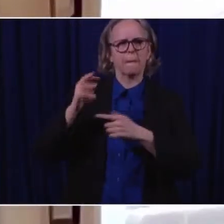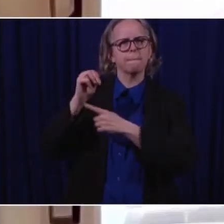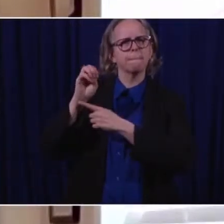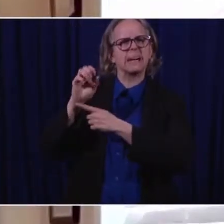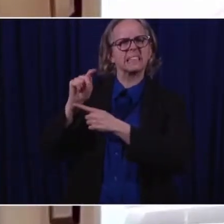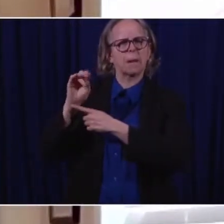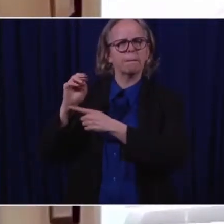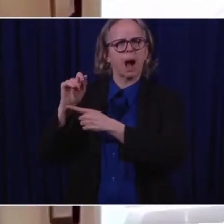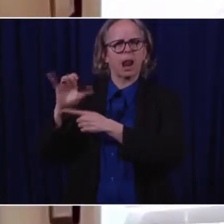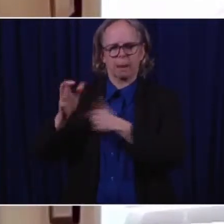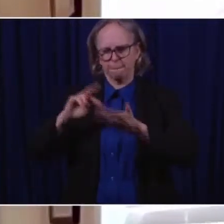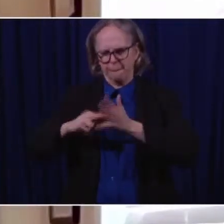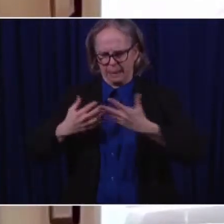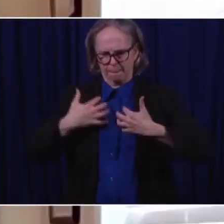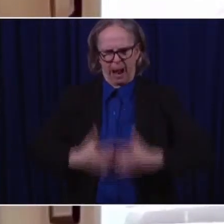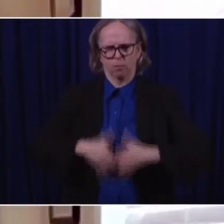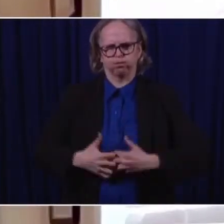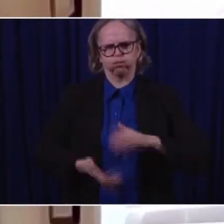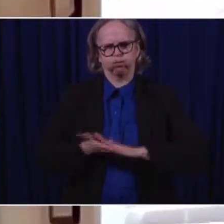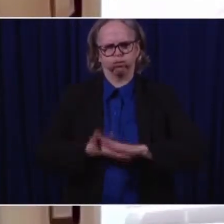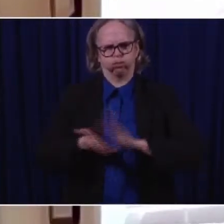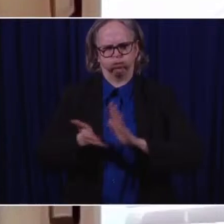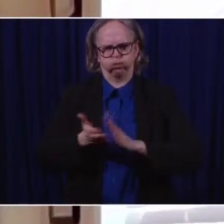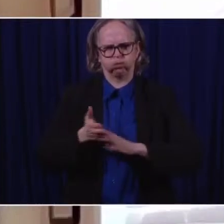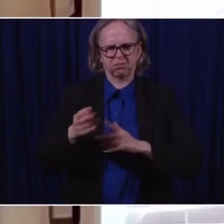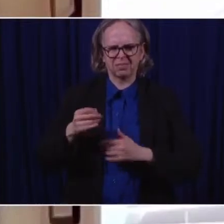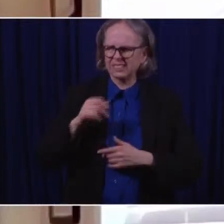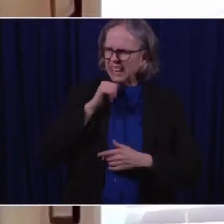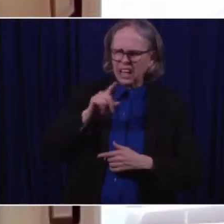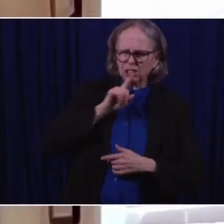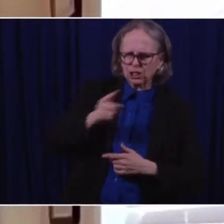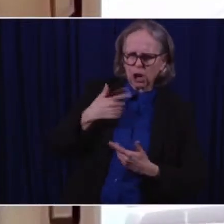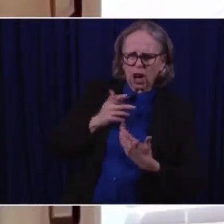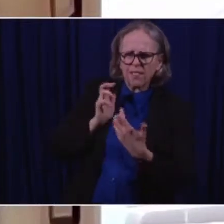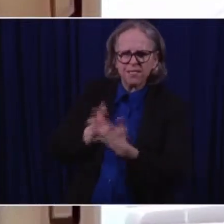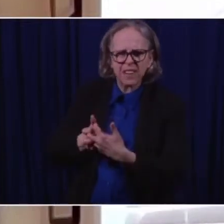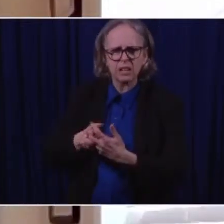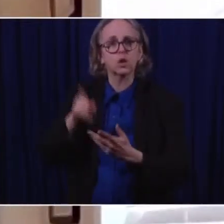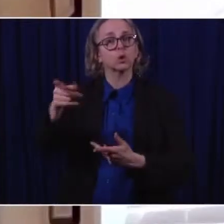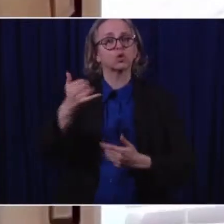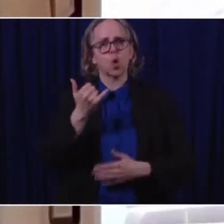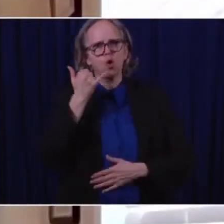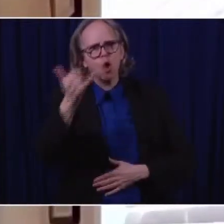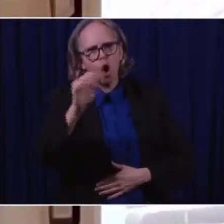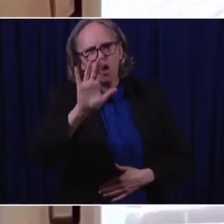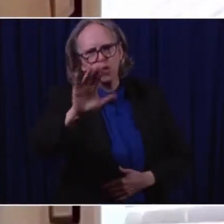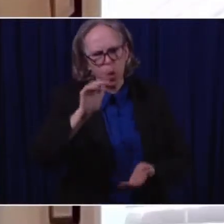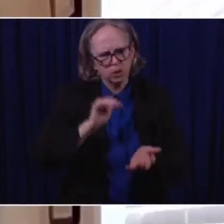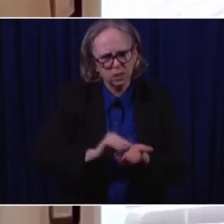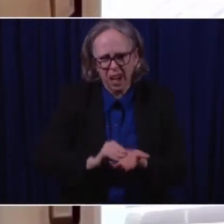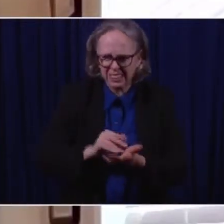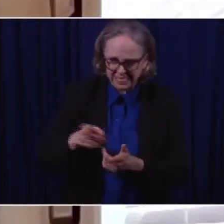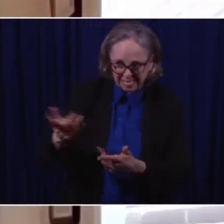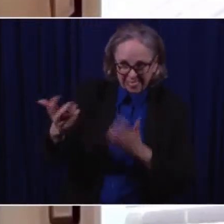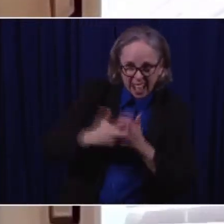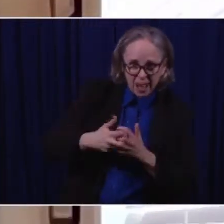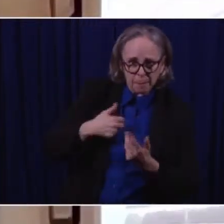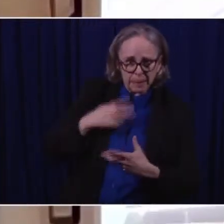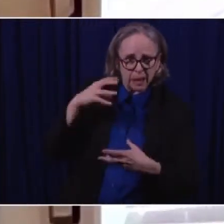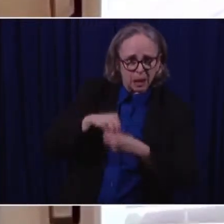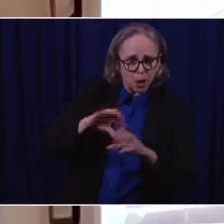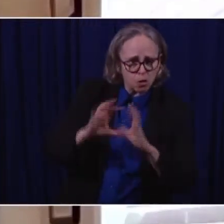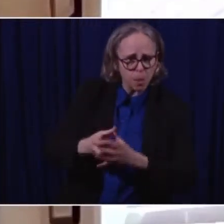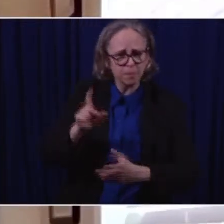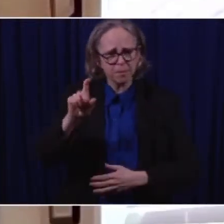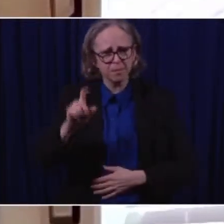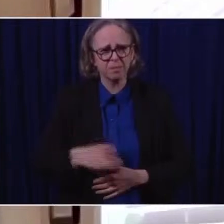ask your doctor. Next, we have epilepsy with continuing seizures,